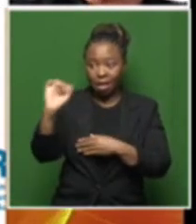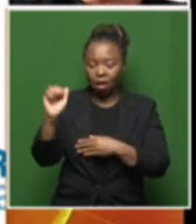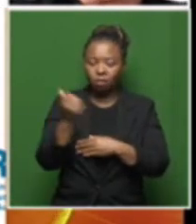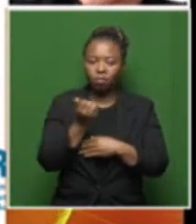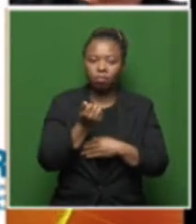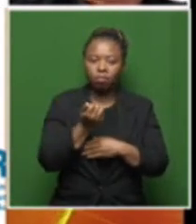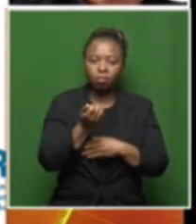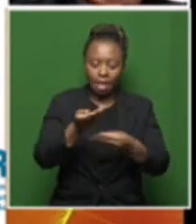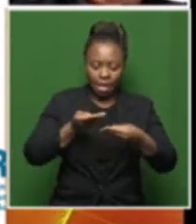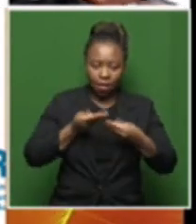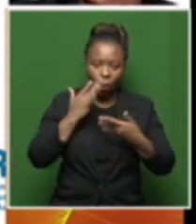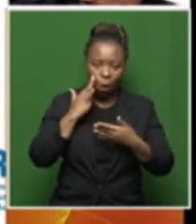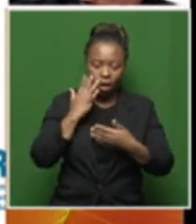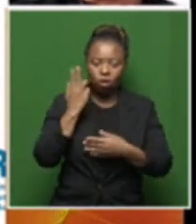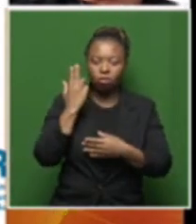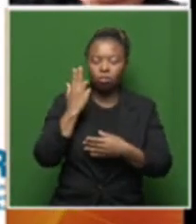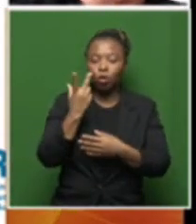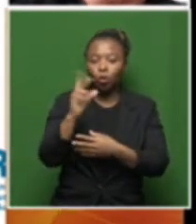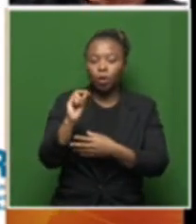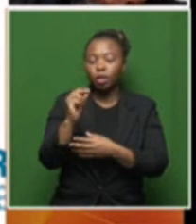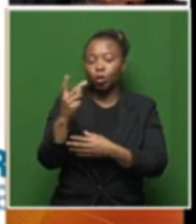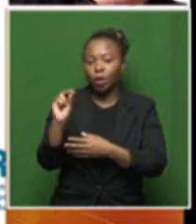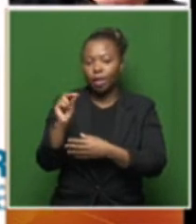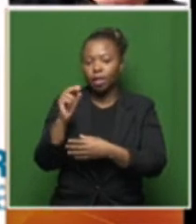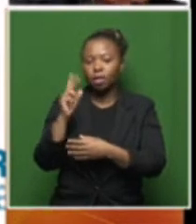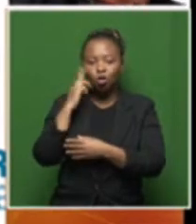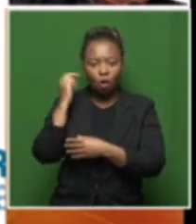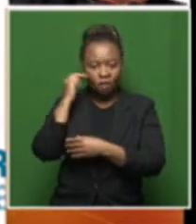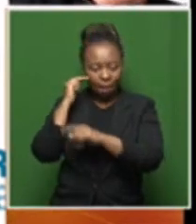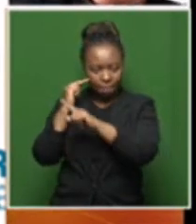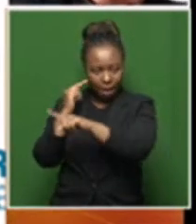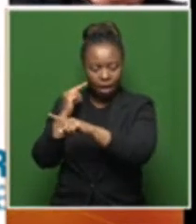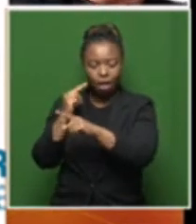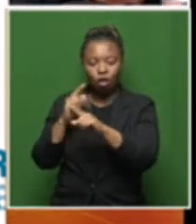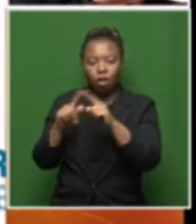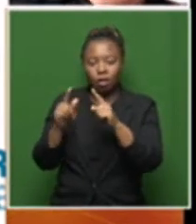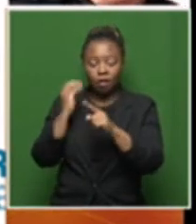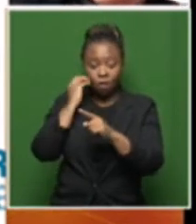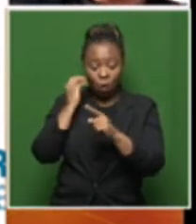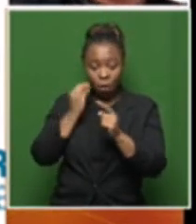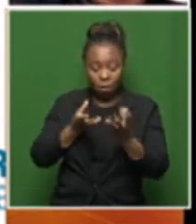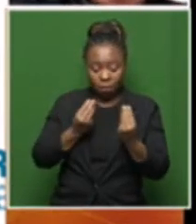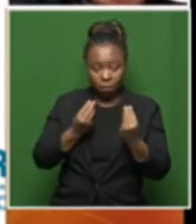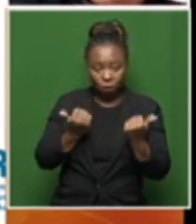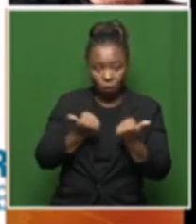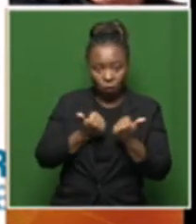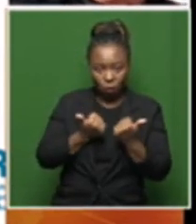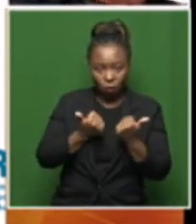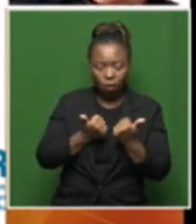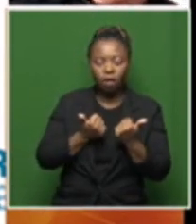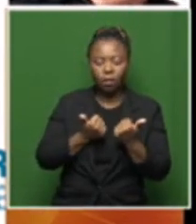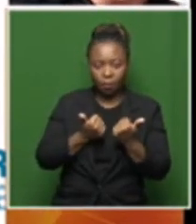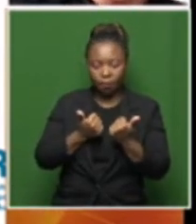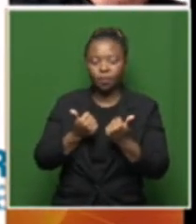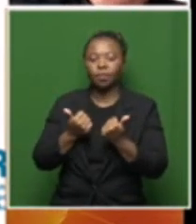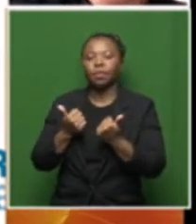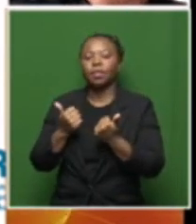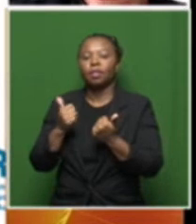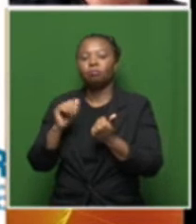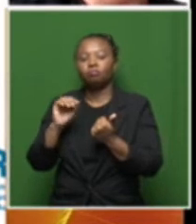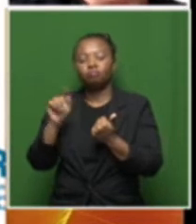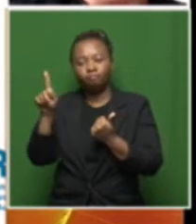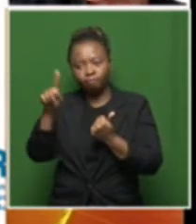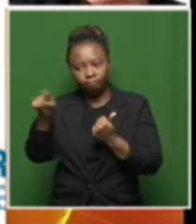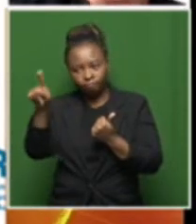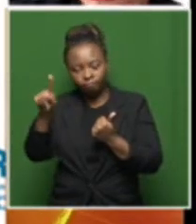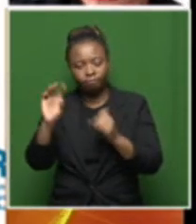November, 2020. It was a rolling review. So as the data became available and they generated that, they then